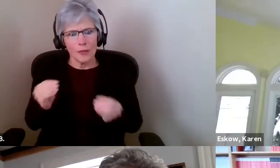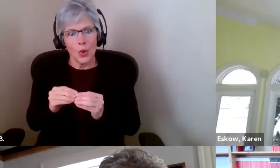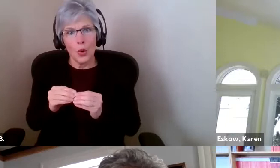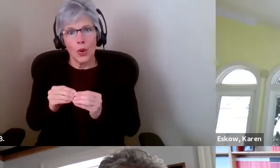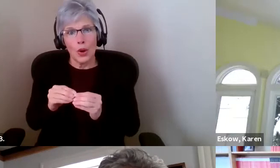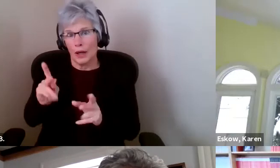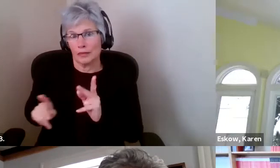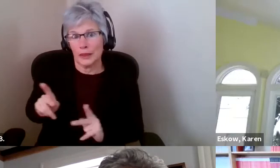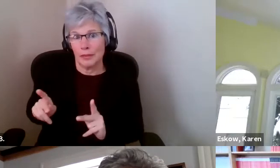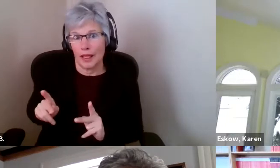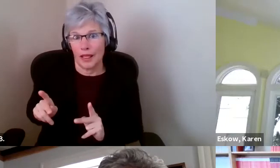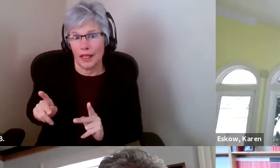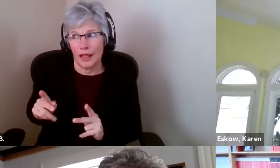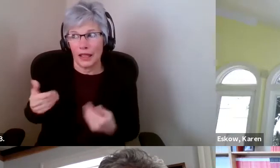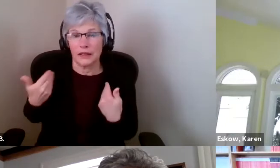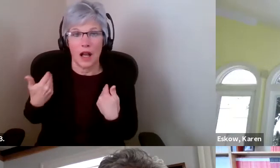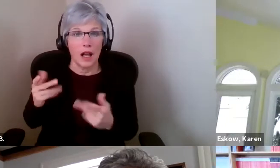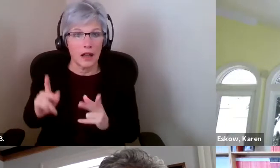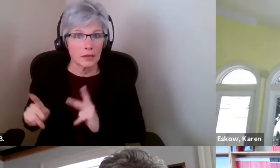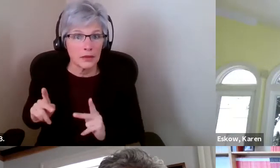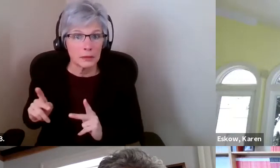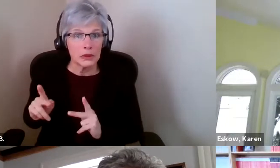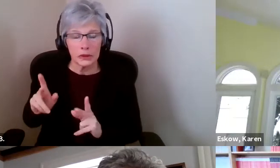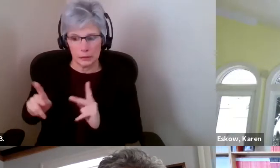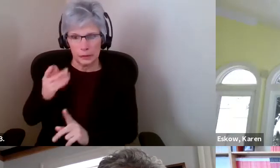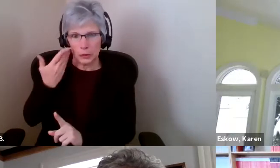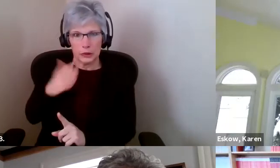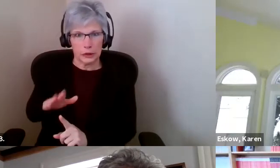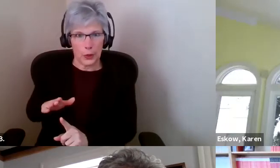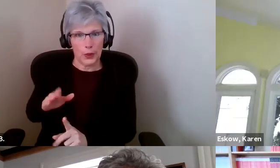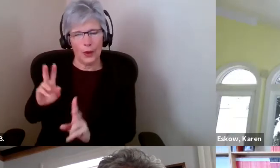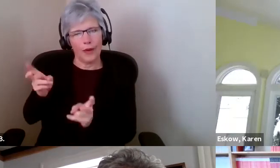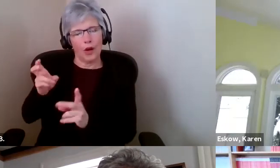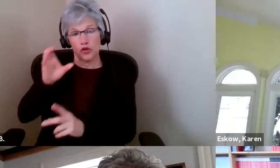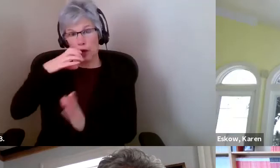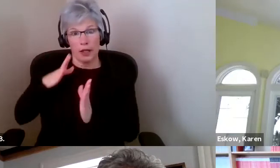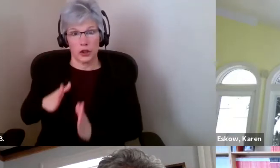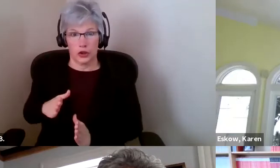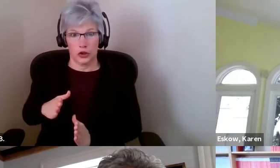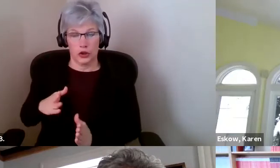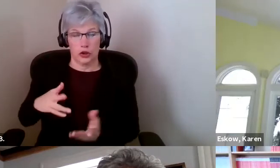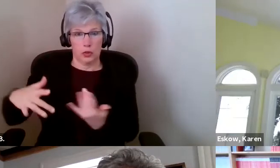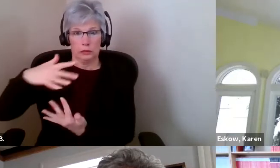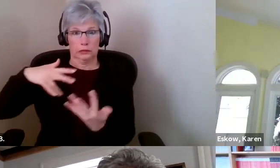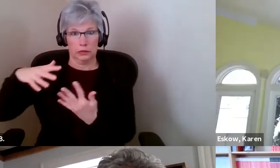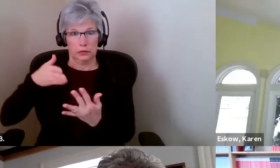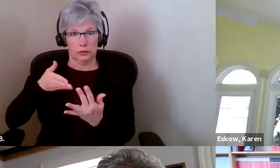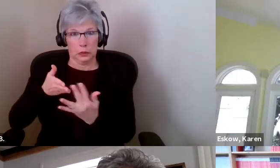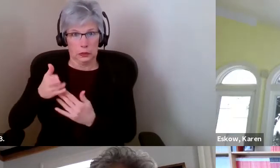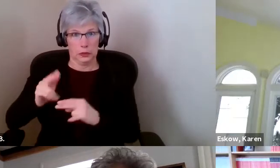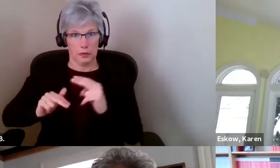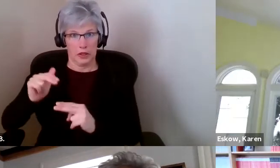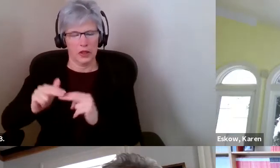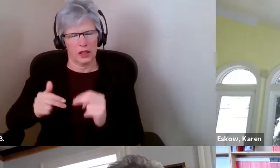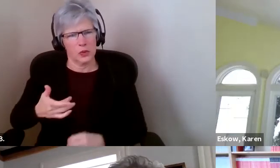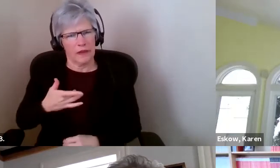and so forth, people we don't know, strangers. I think that's an important thing and we shouldn't let